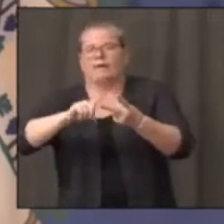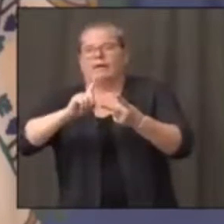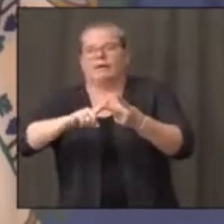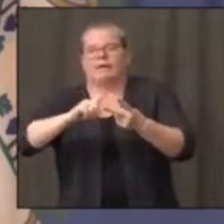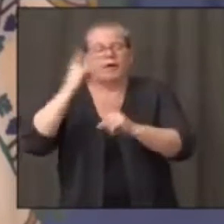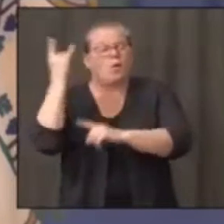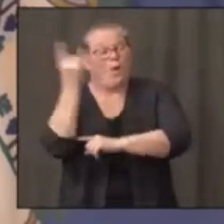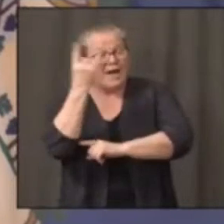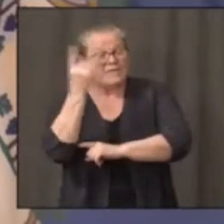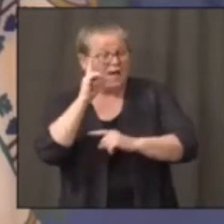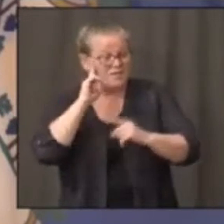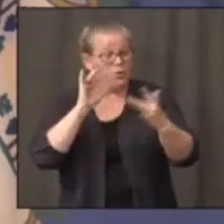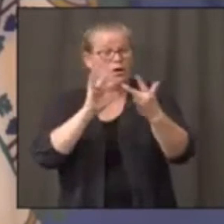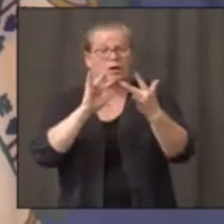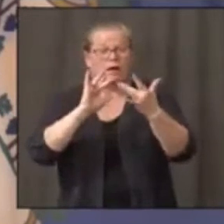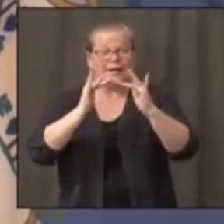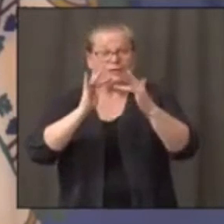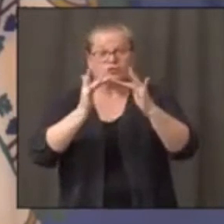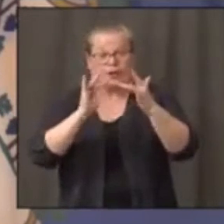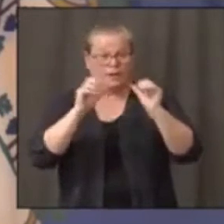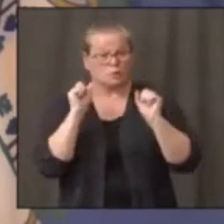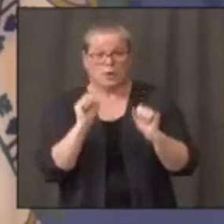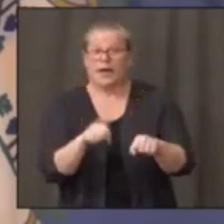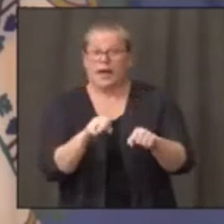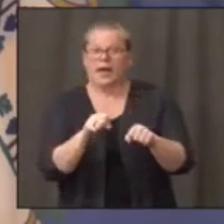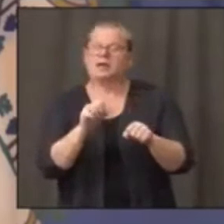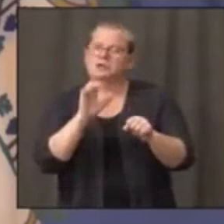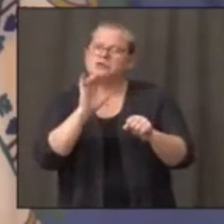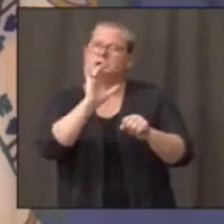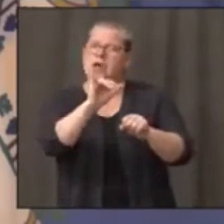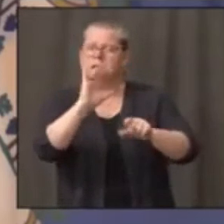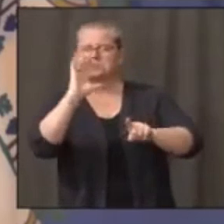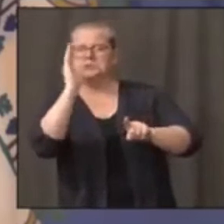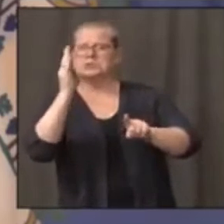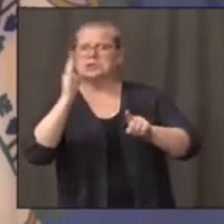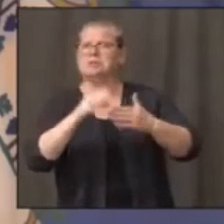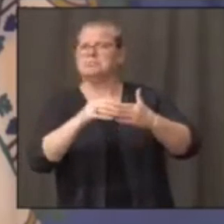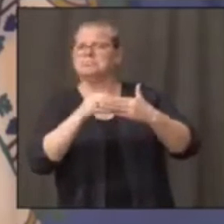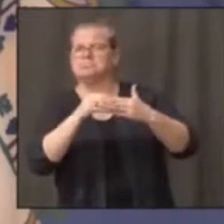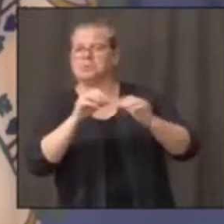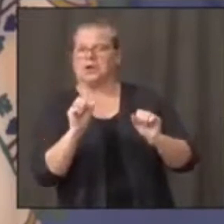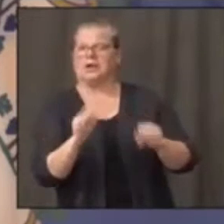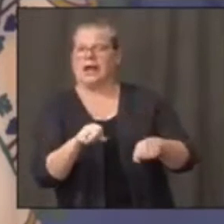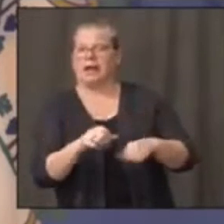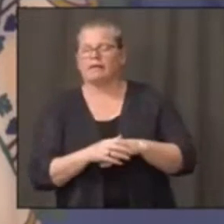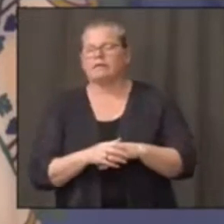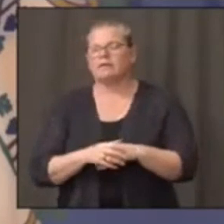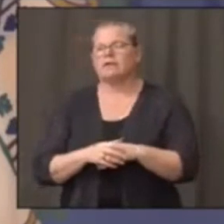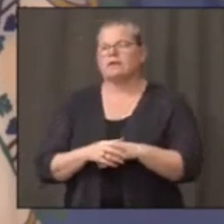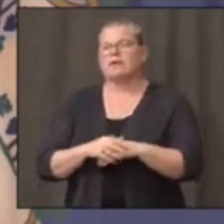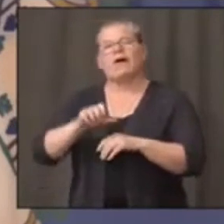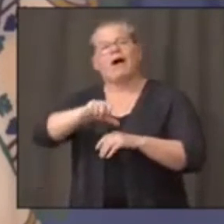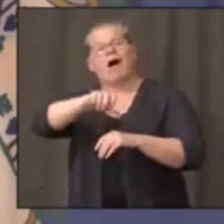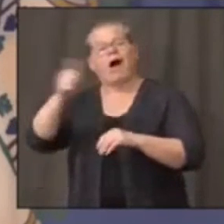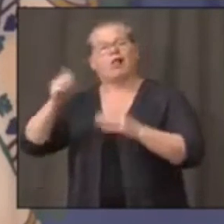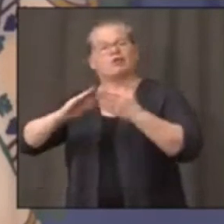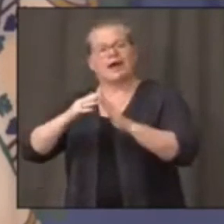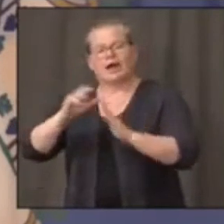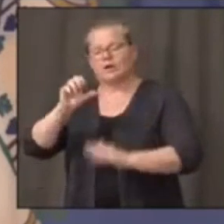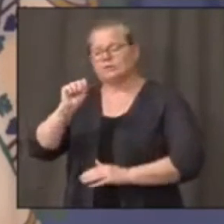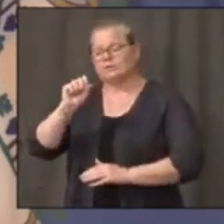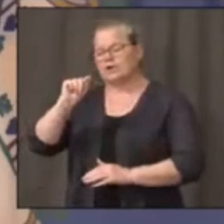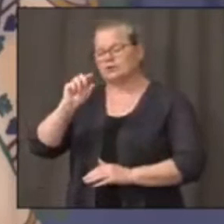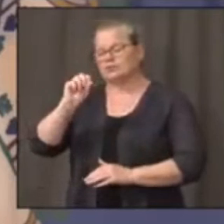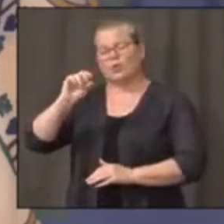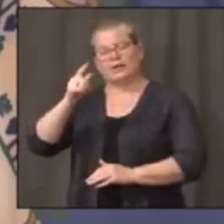got pretty good capacity there. And there have been some early surveys coming out of Stonington and Fairfield and other places where it looks